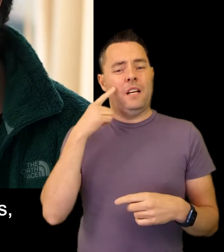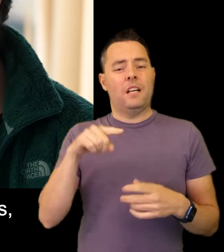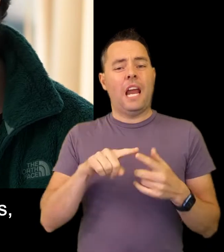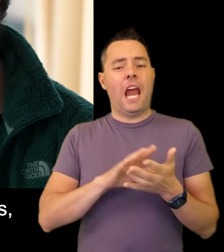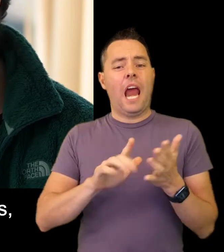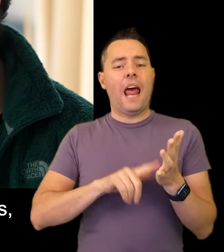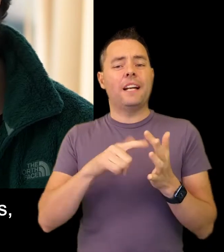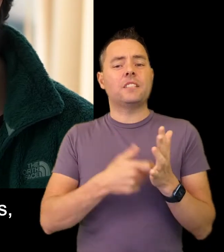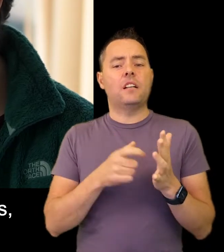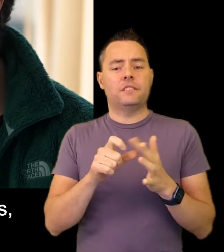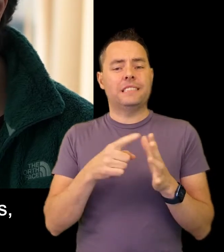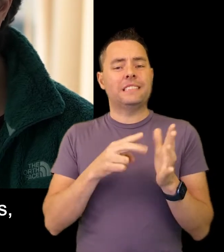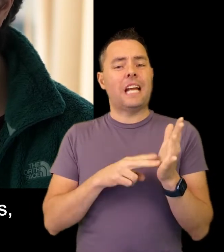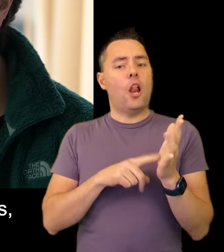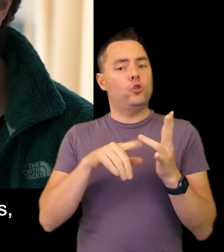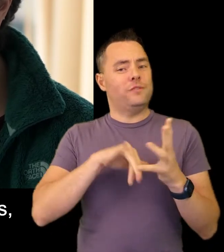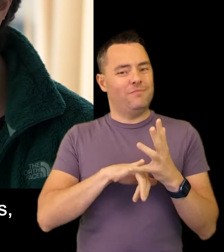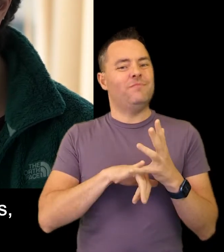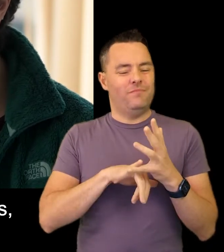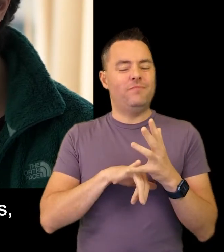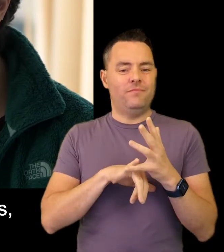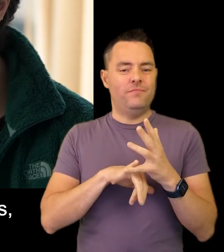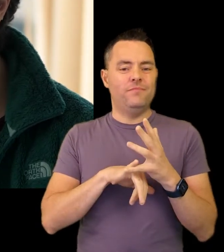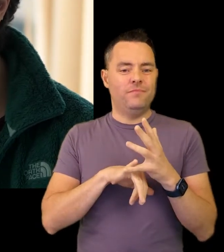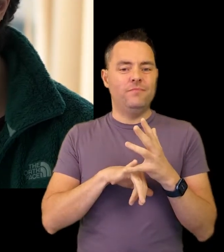I think despite having Ehlers-Danlos,